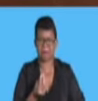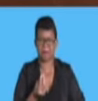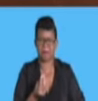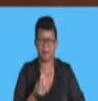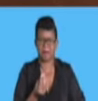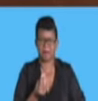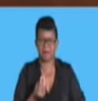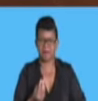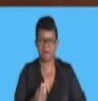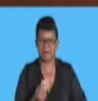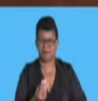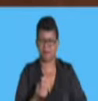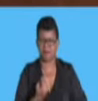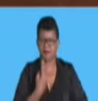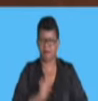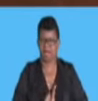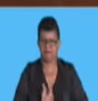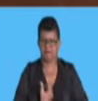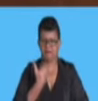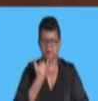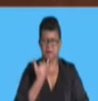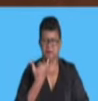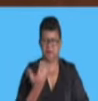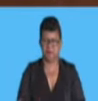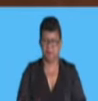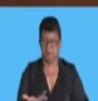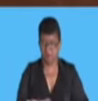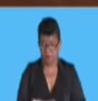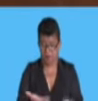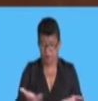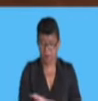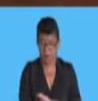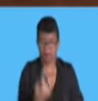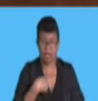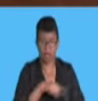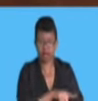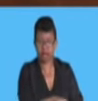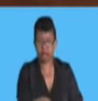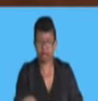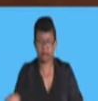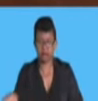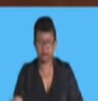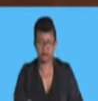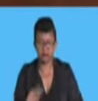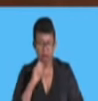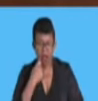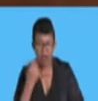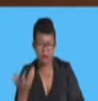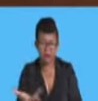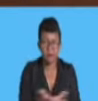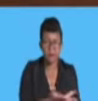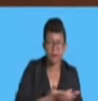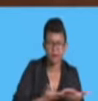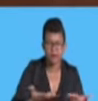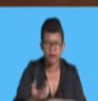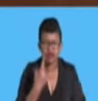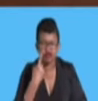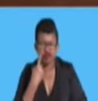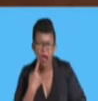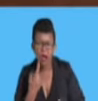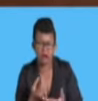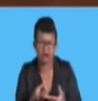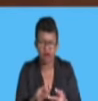our way into finding how best to deal with the aftermath of group intolerance. Madam Speaker,